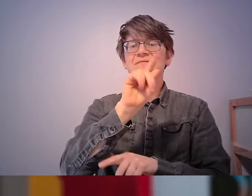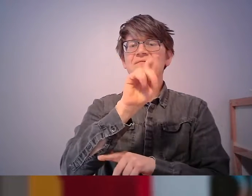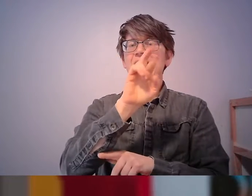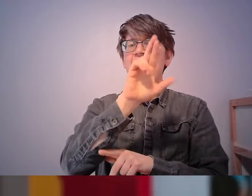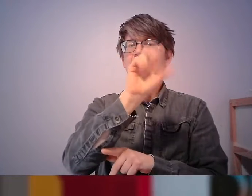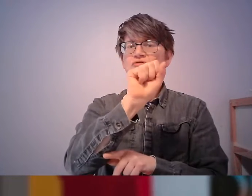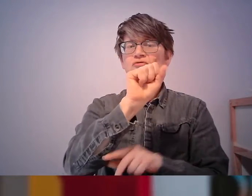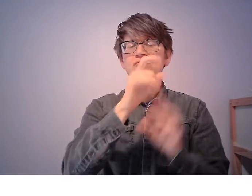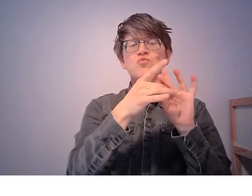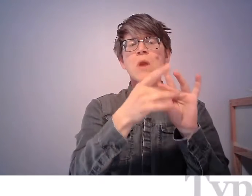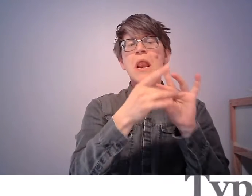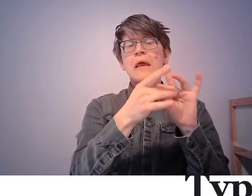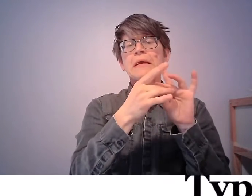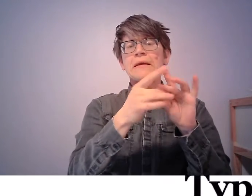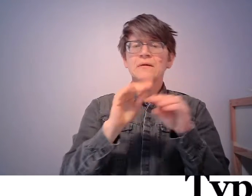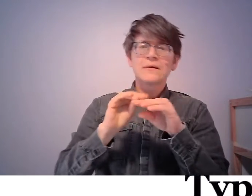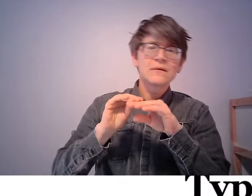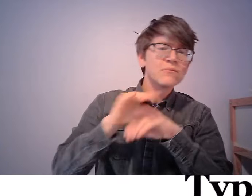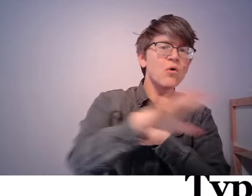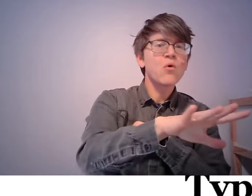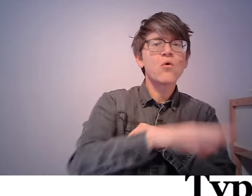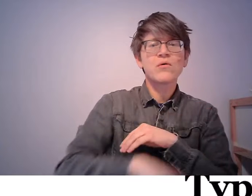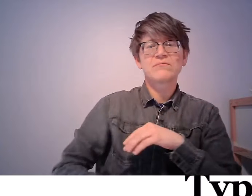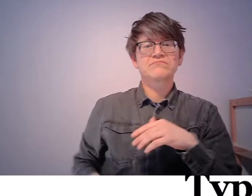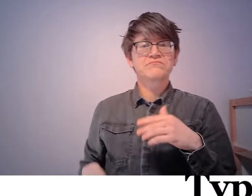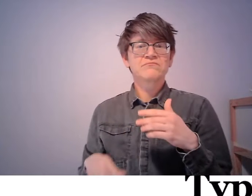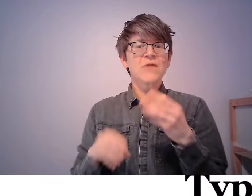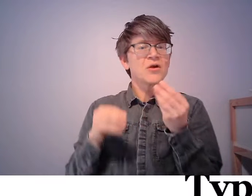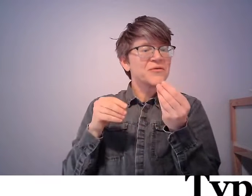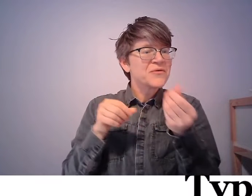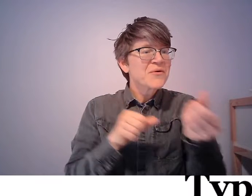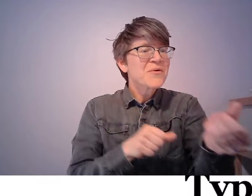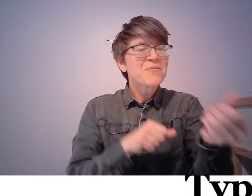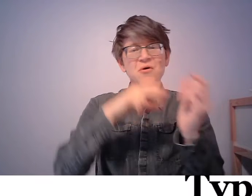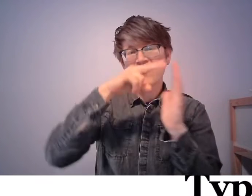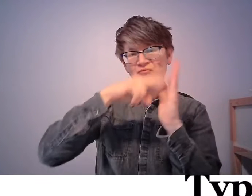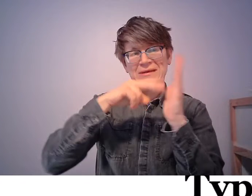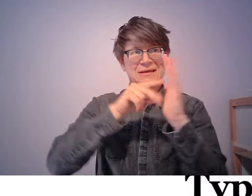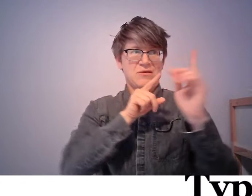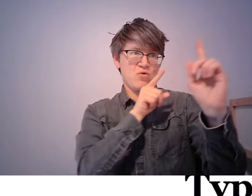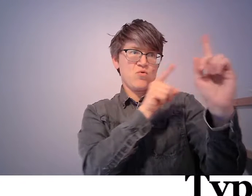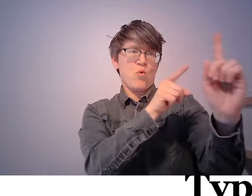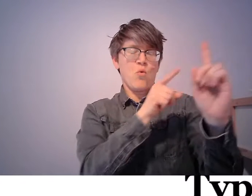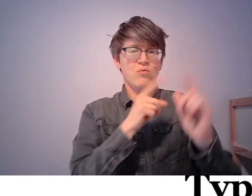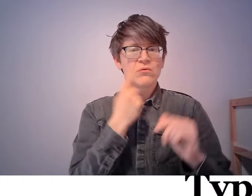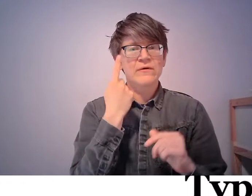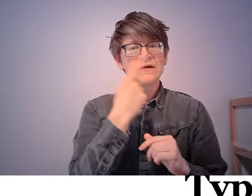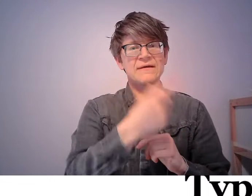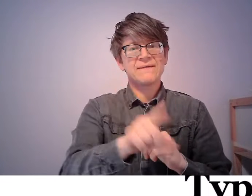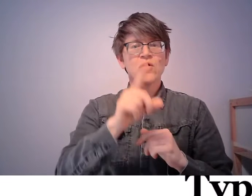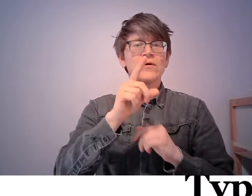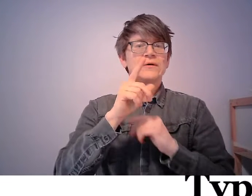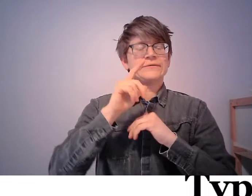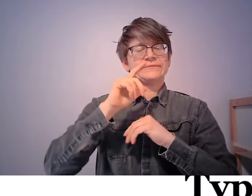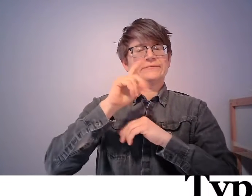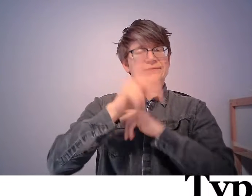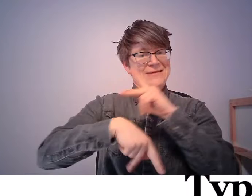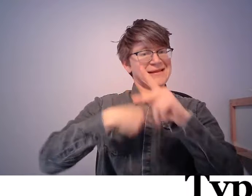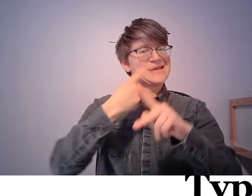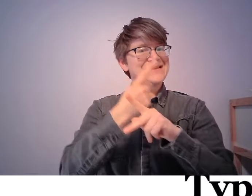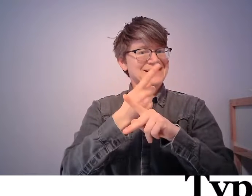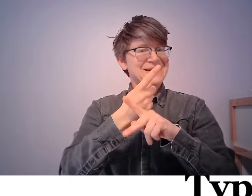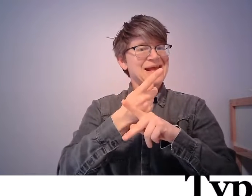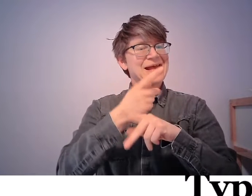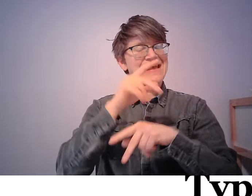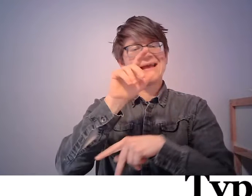interdependent relationships. Smooth and easy reading is always the goal for setting text type. Legibility